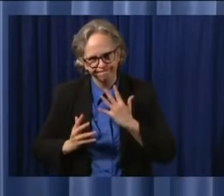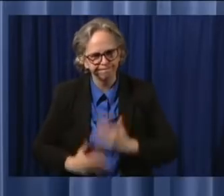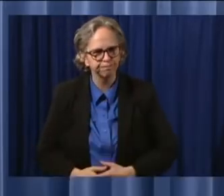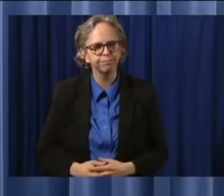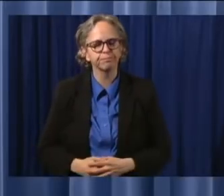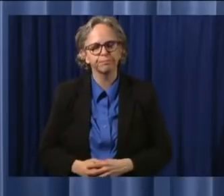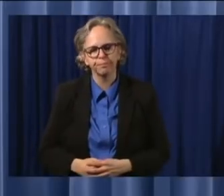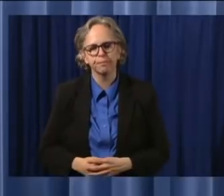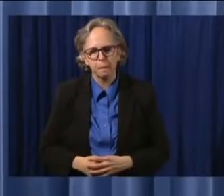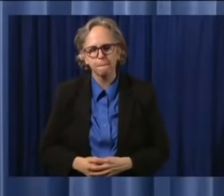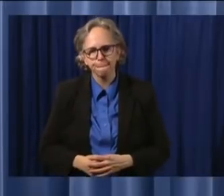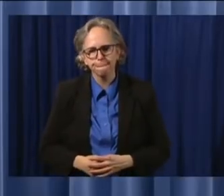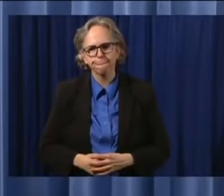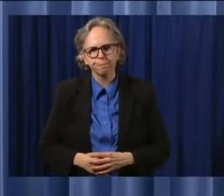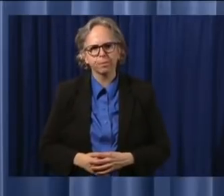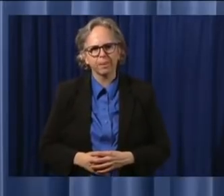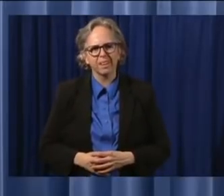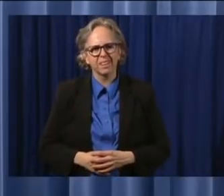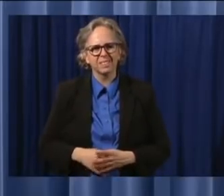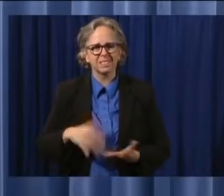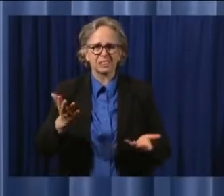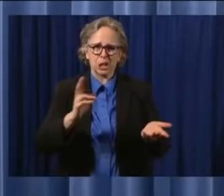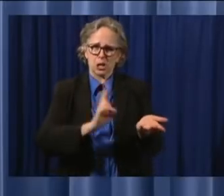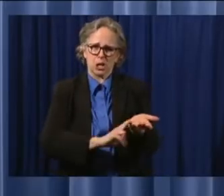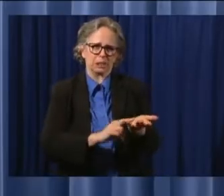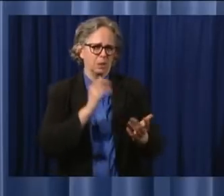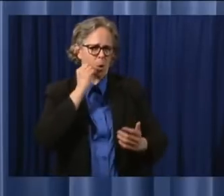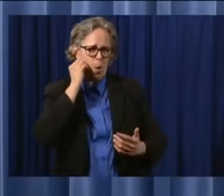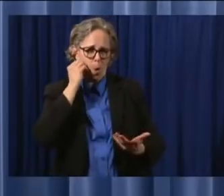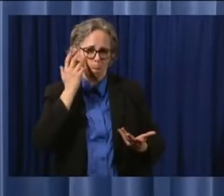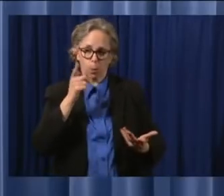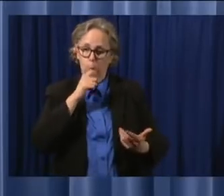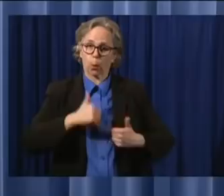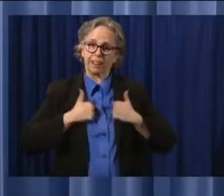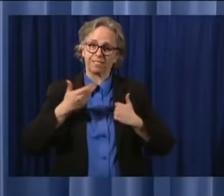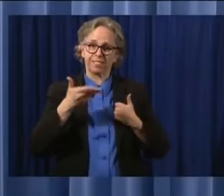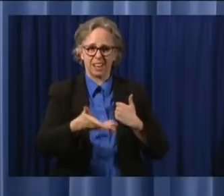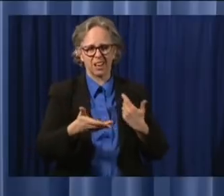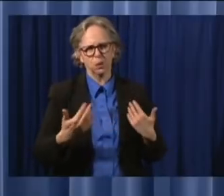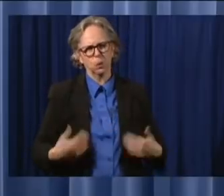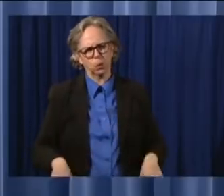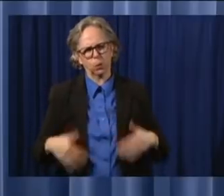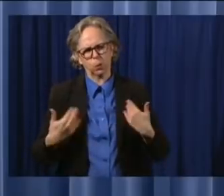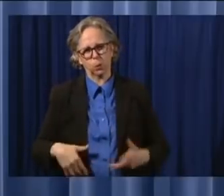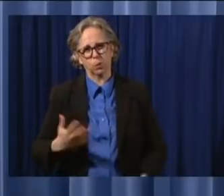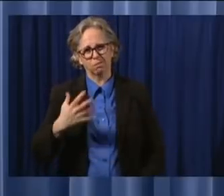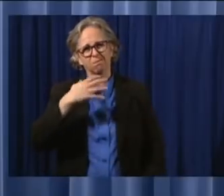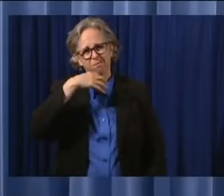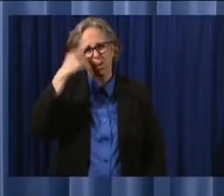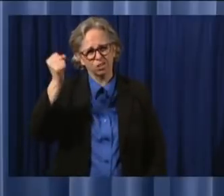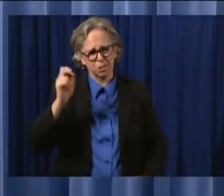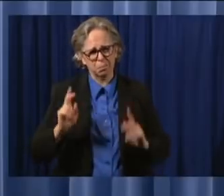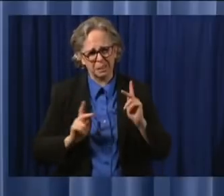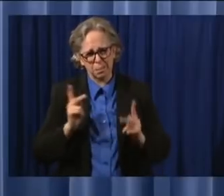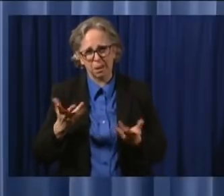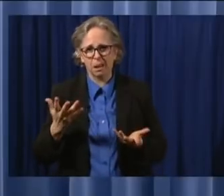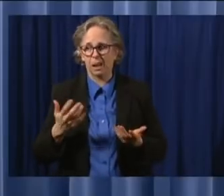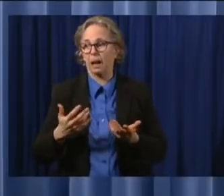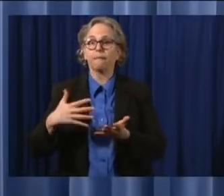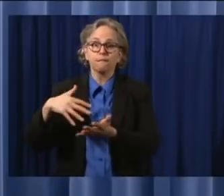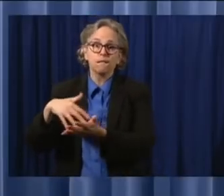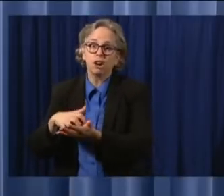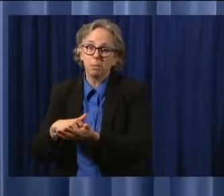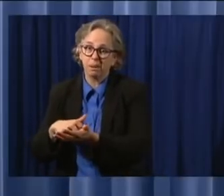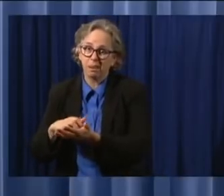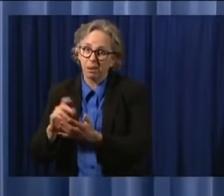Nursing homes contain some of the most vulnerable members of our society, based, of course, on age, but